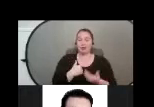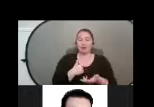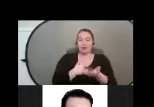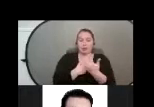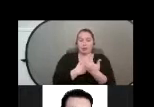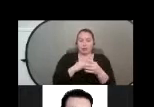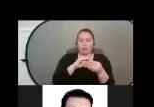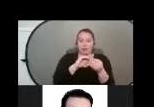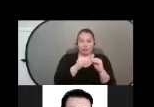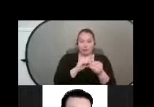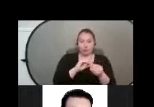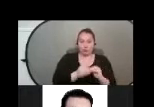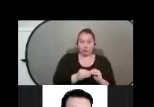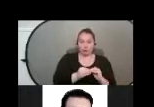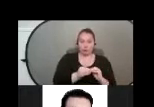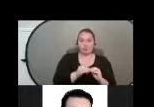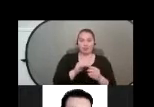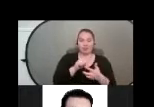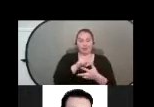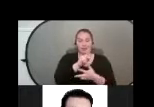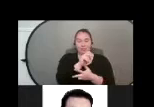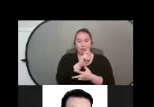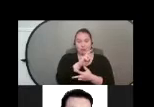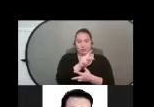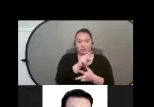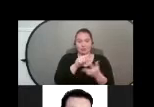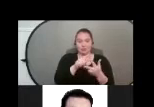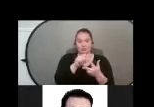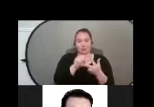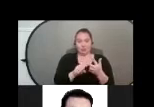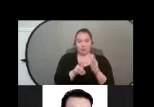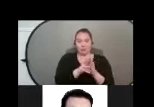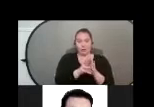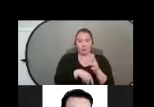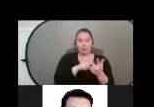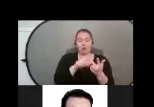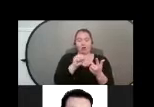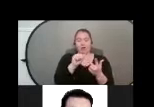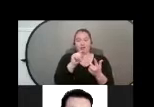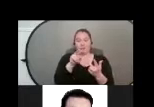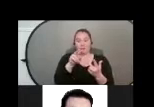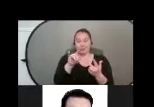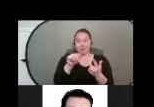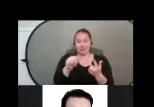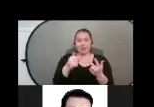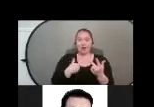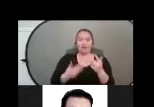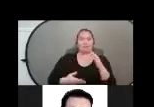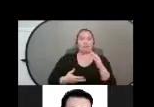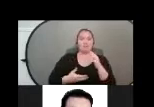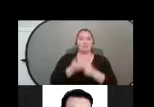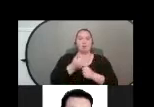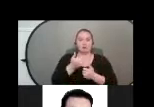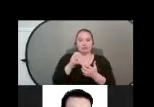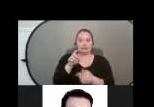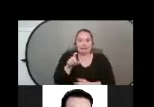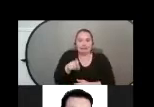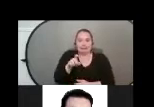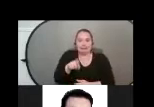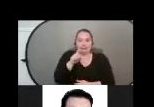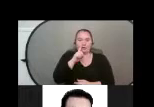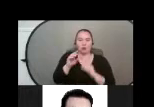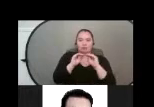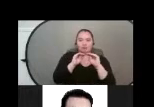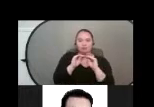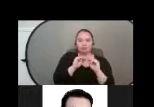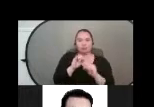that Kendrick, South Waco, and Alta Vista are the ones with the highest need. I So got we're saying that that's the priority